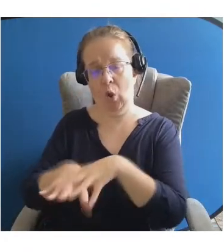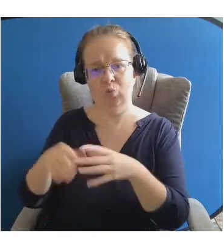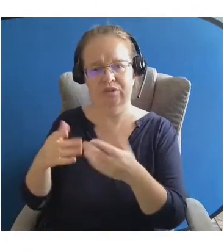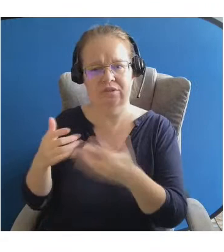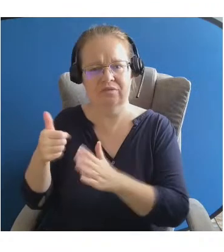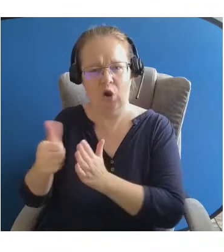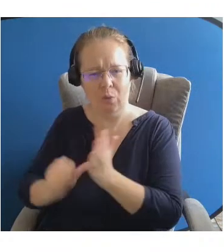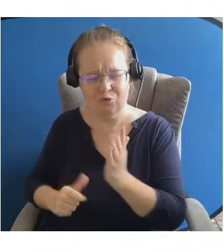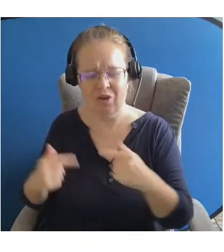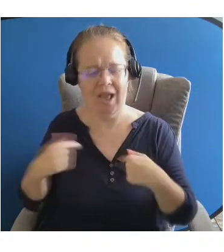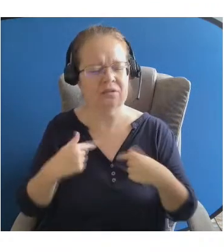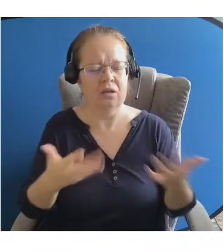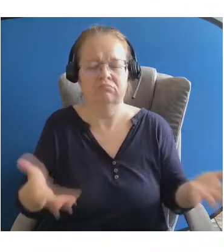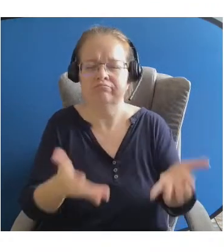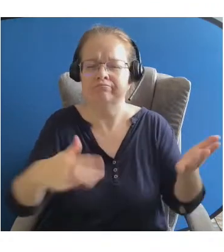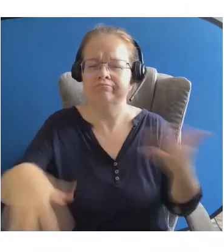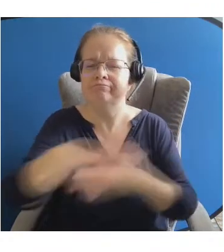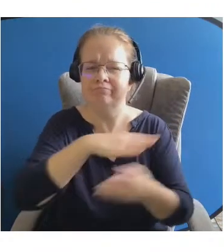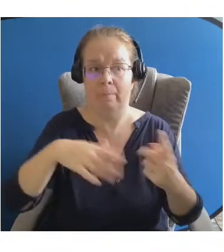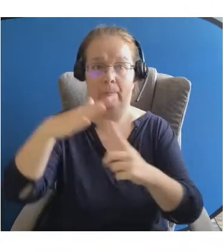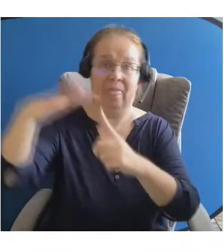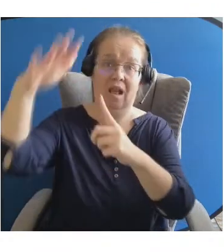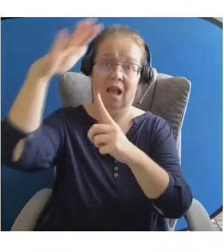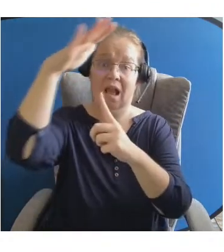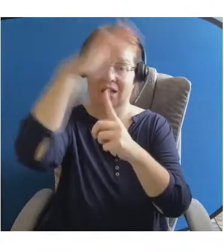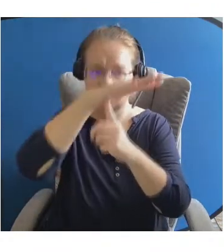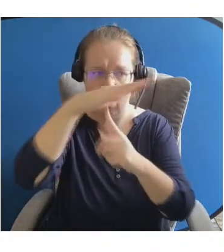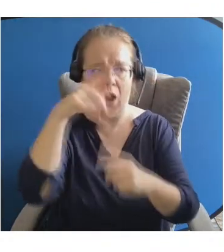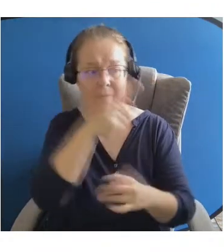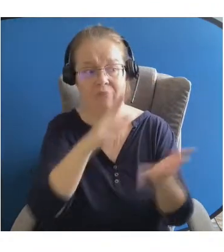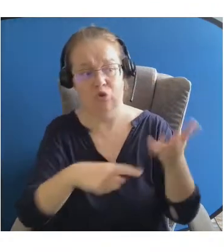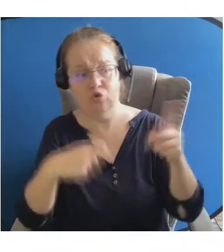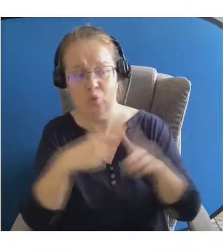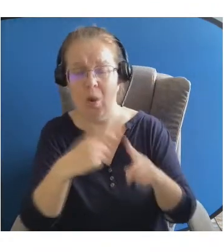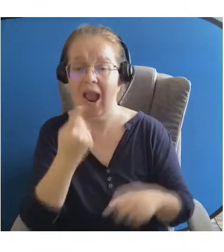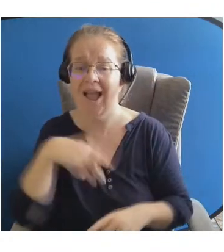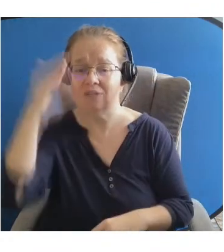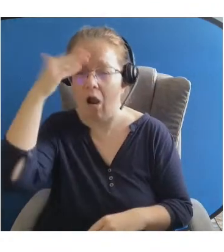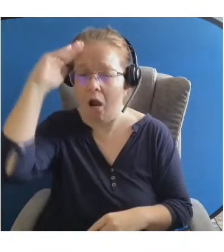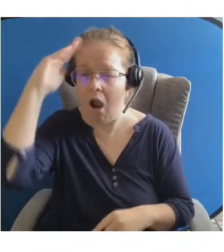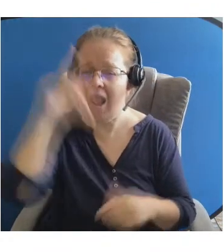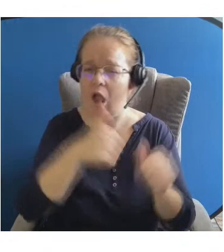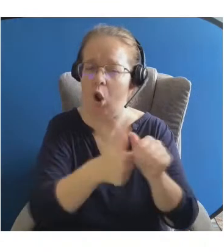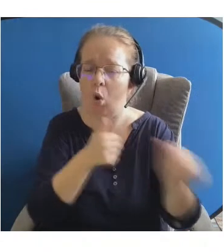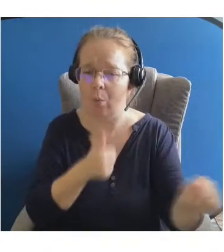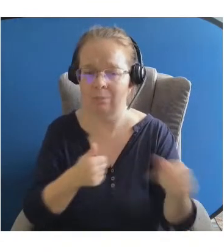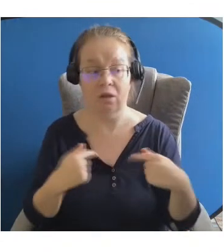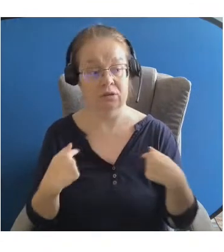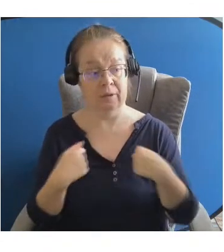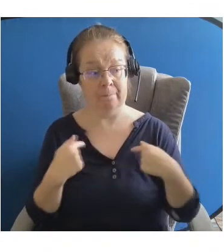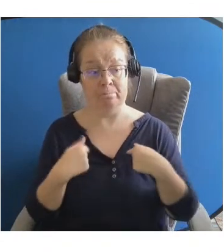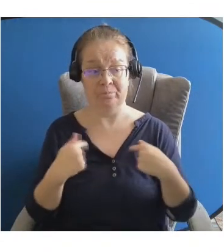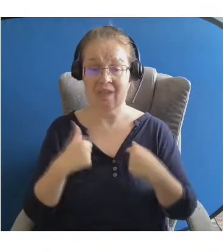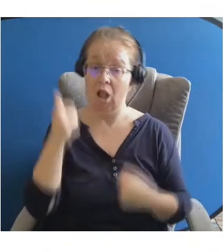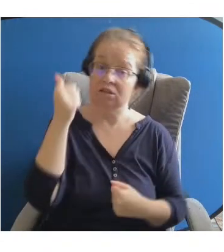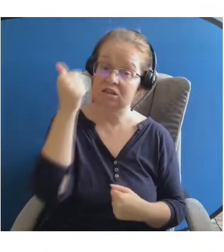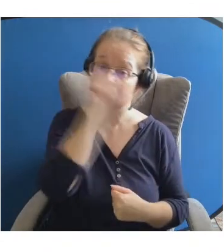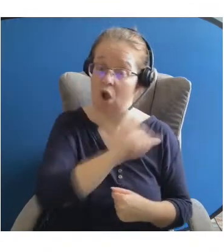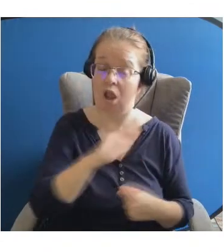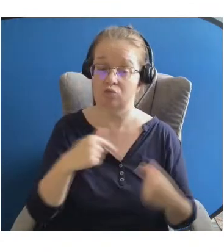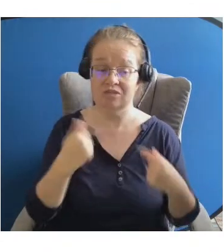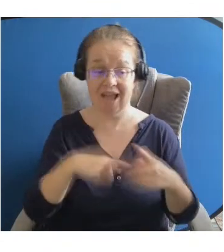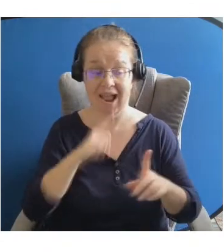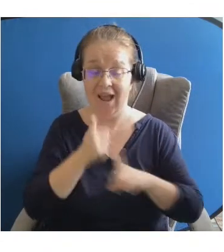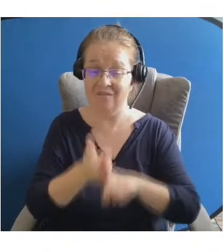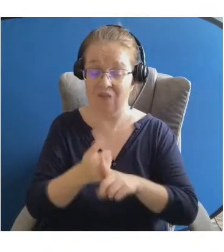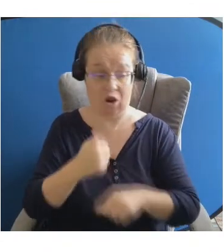inclusive environment at the top of the UK and Ireland corporates. And being a talent consultancy and advisory, the majority of our team